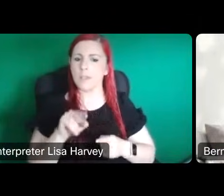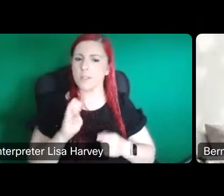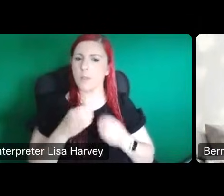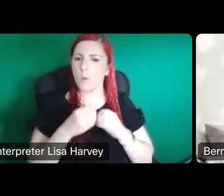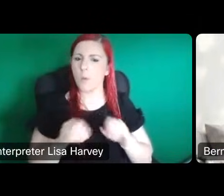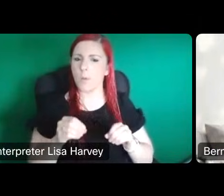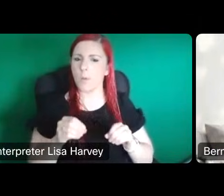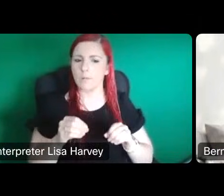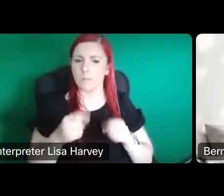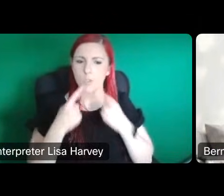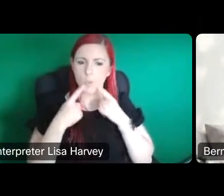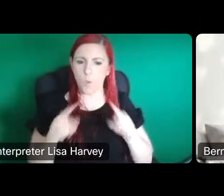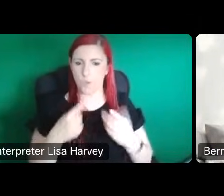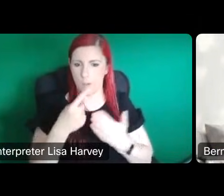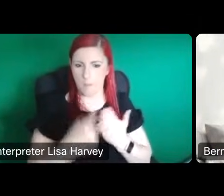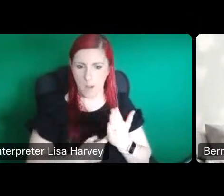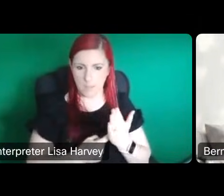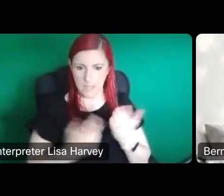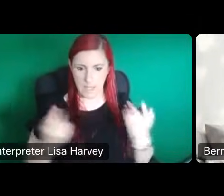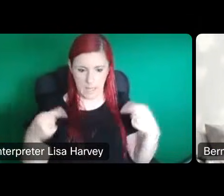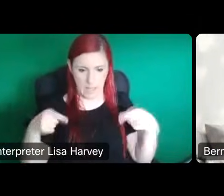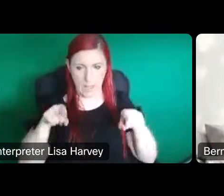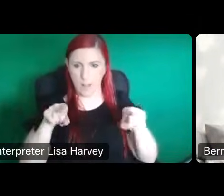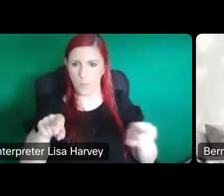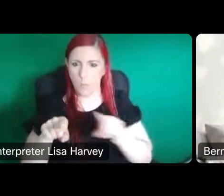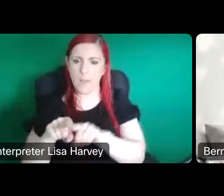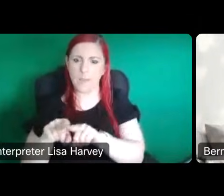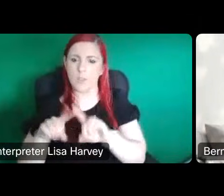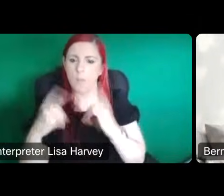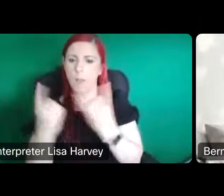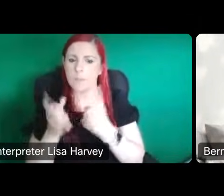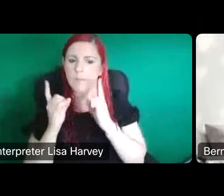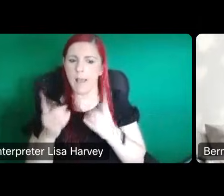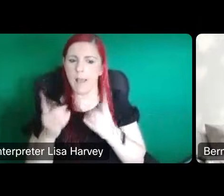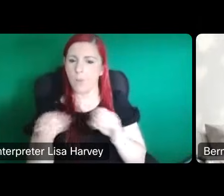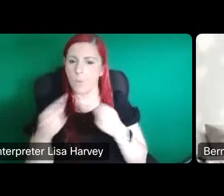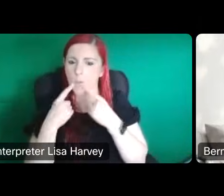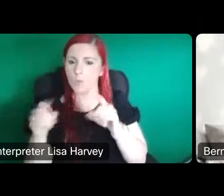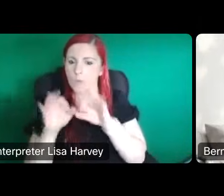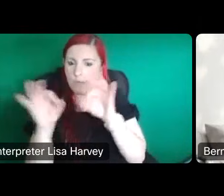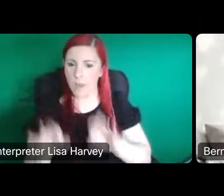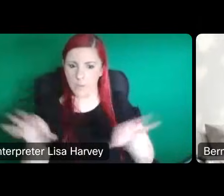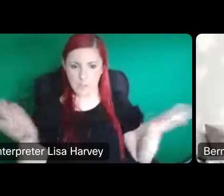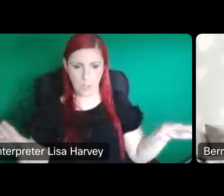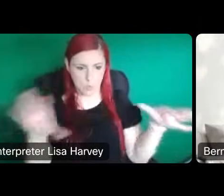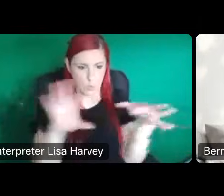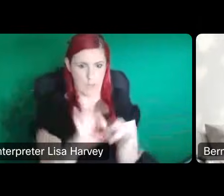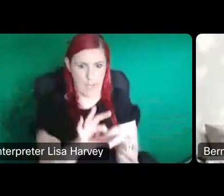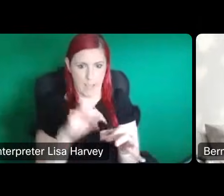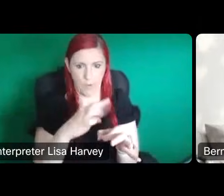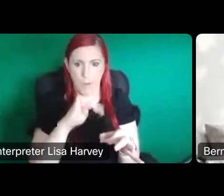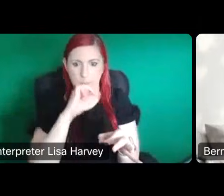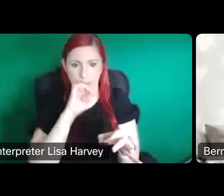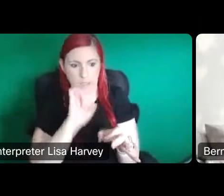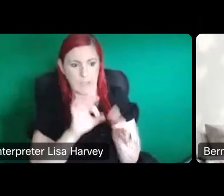today sits hand in hand with the Department of Health's Open Disclosure Framework, and together they are guidance for healthcare staff